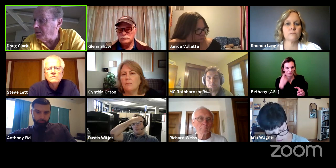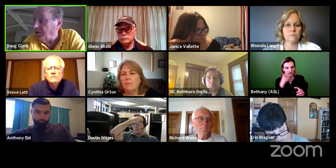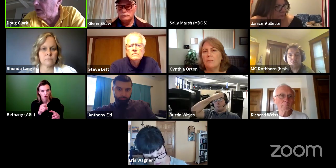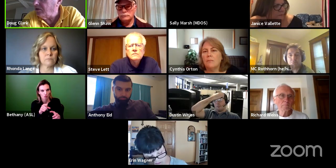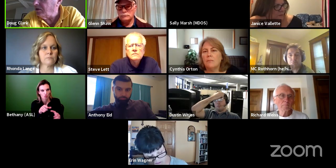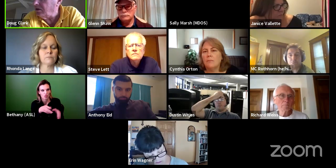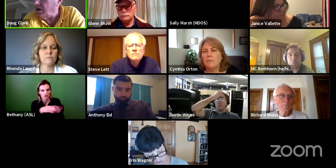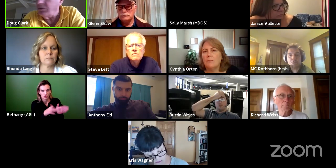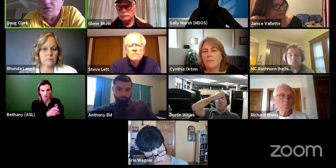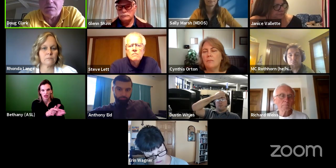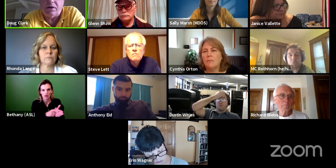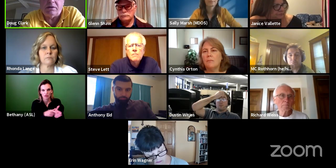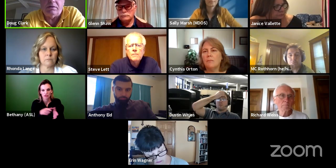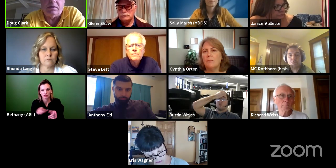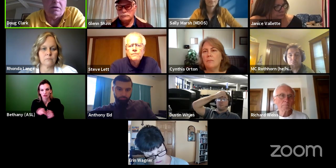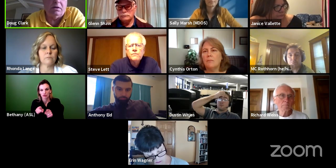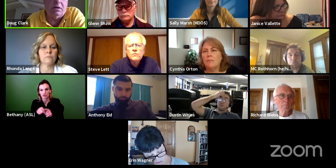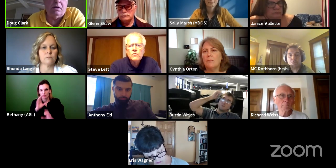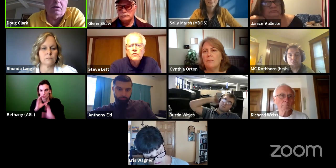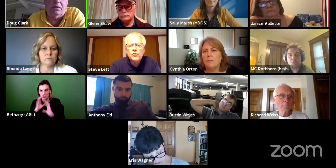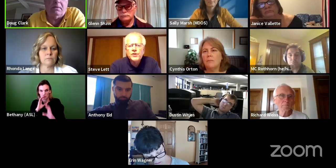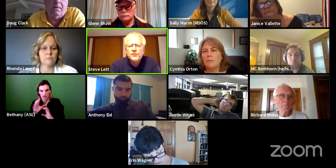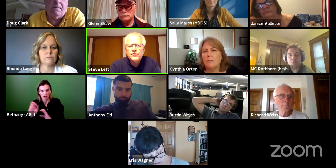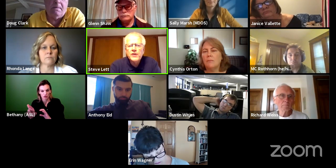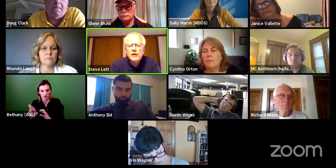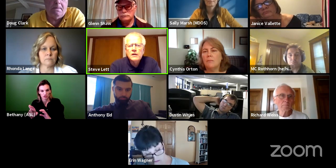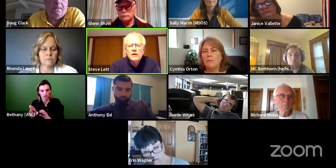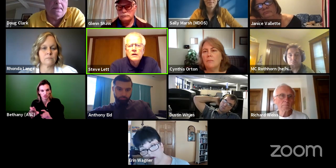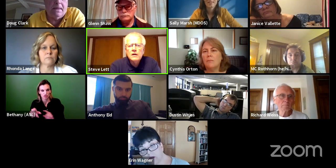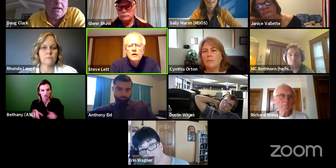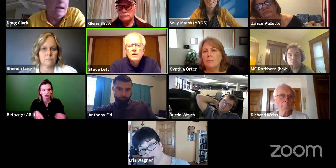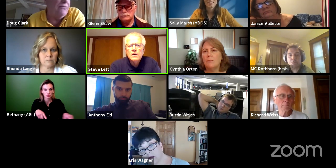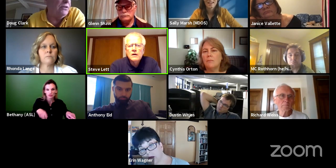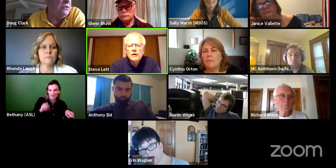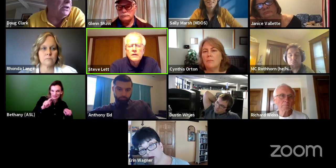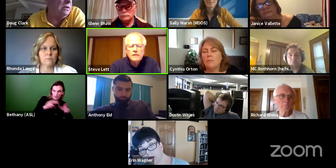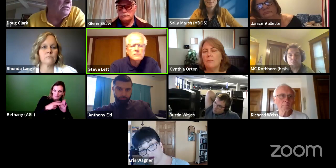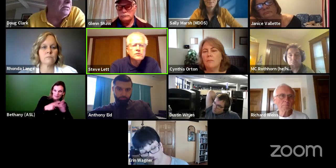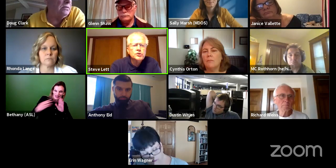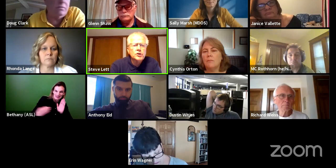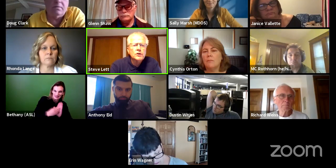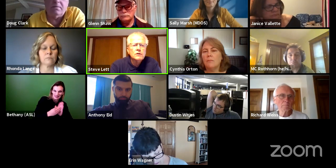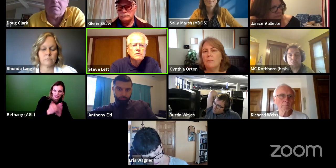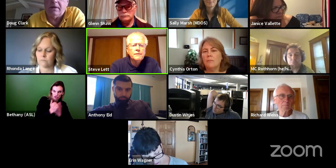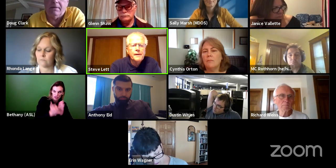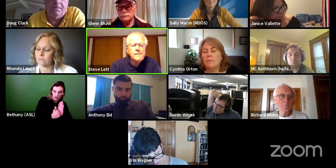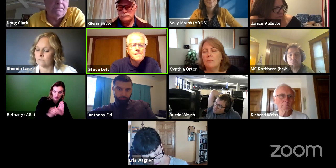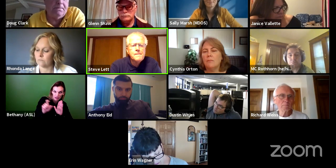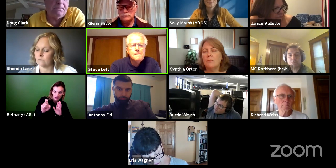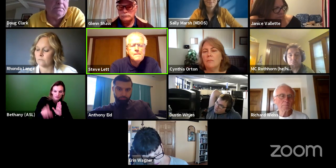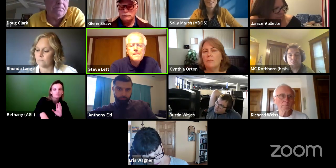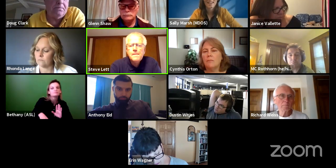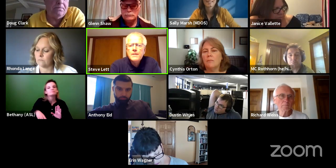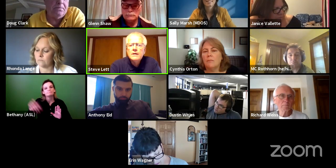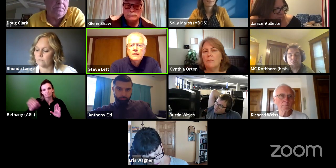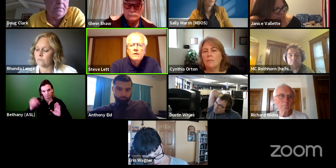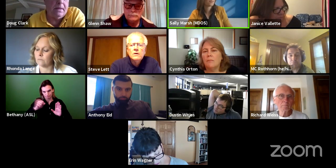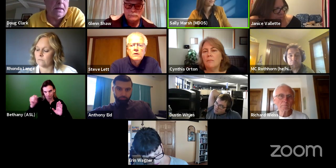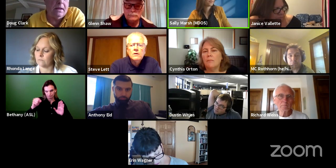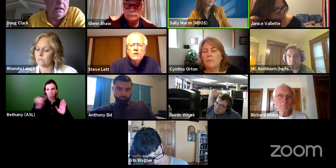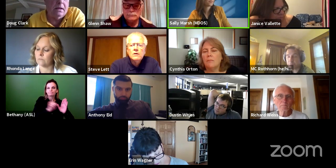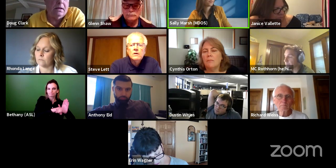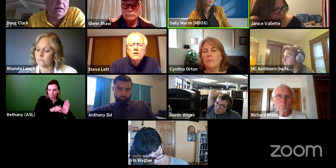the communication and outreach director? For the agenda? Yeah, for the agenda. Yes. Sure. Yeah.